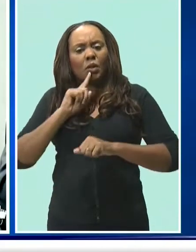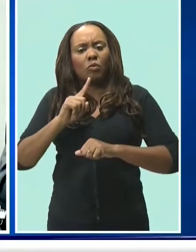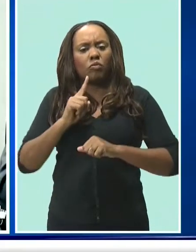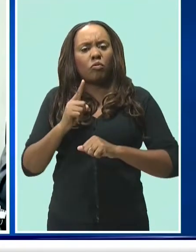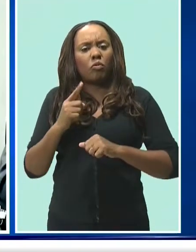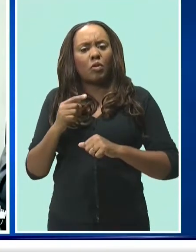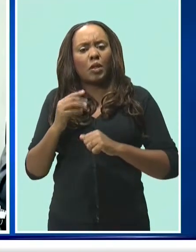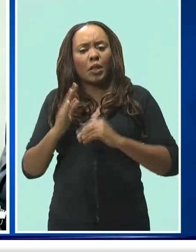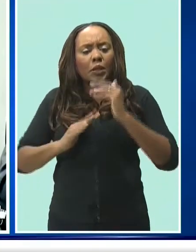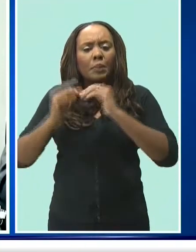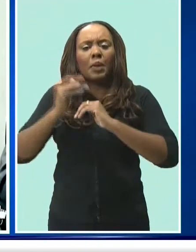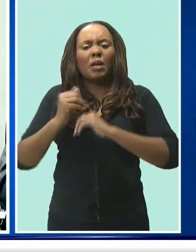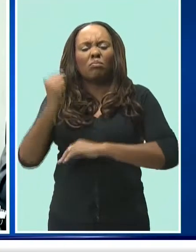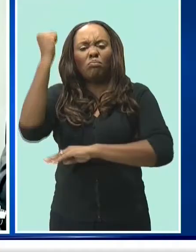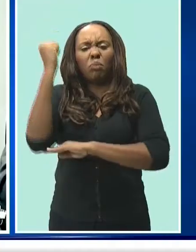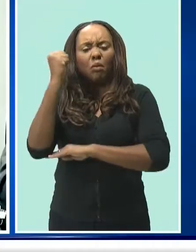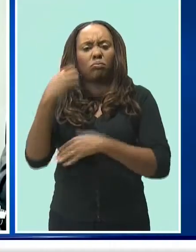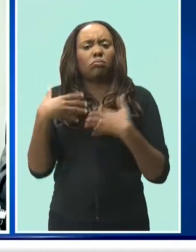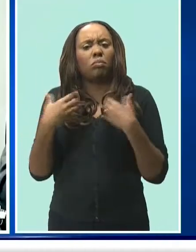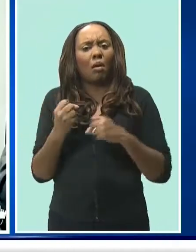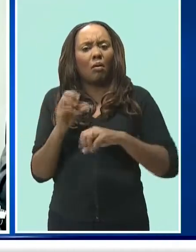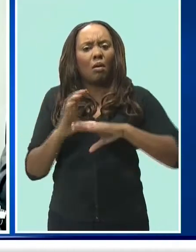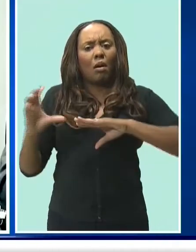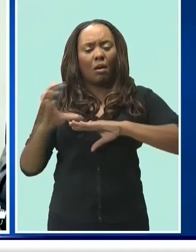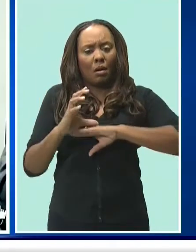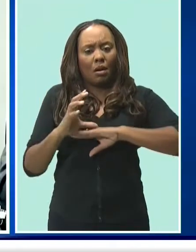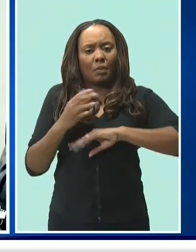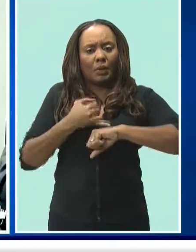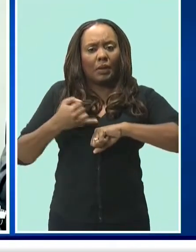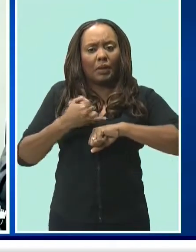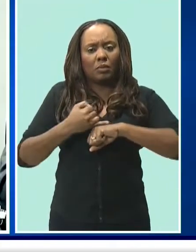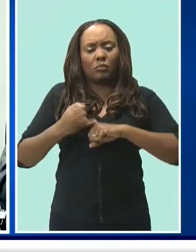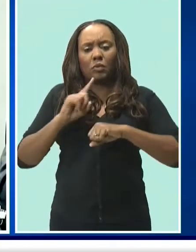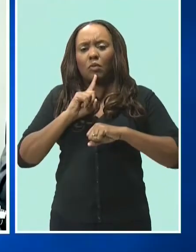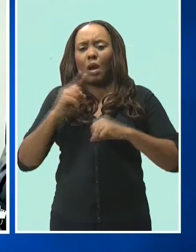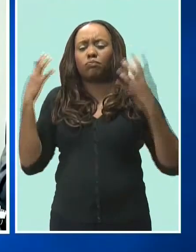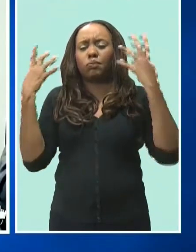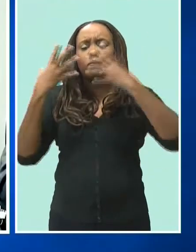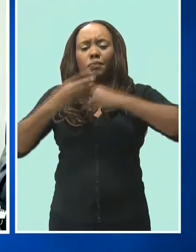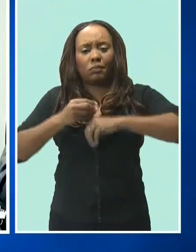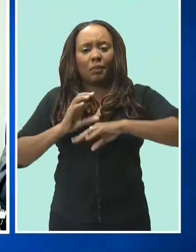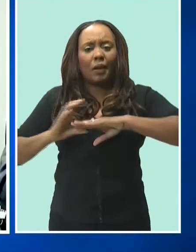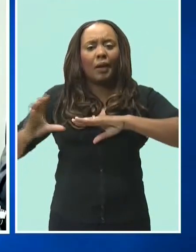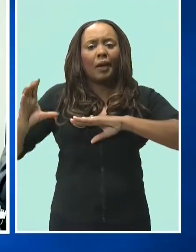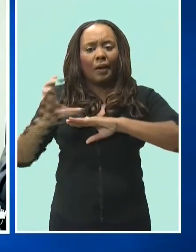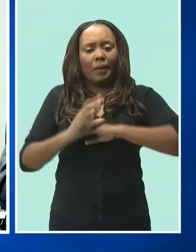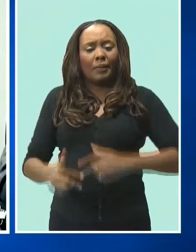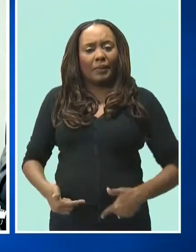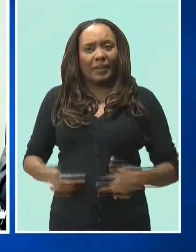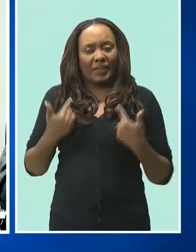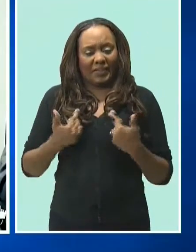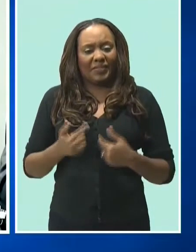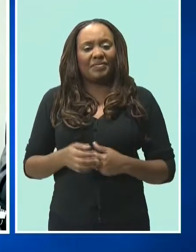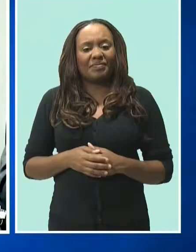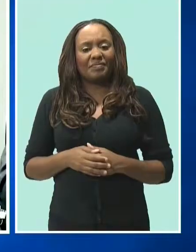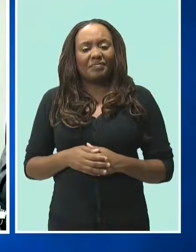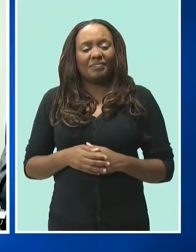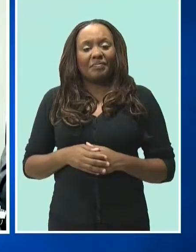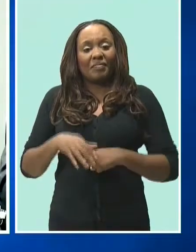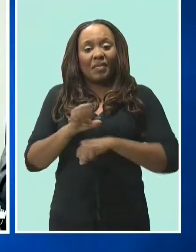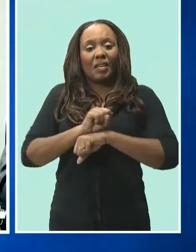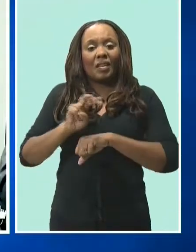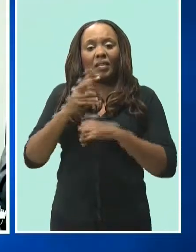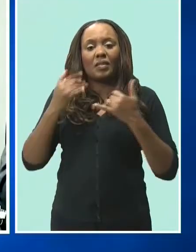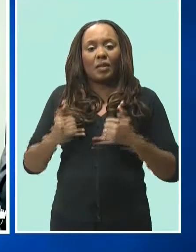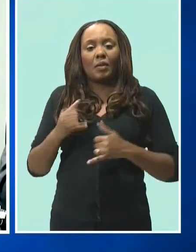in this, our remarkable region and magnificent Caribbean civilization. Dr. Gonsalves holds the